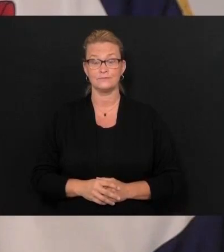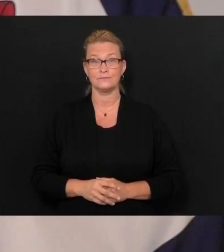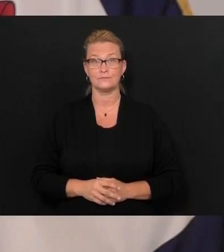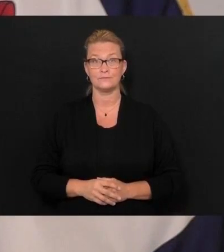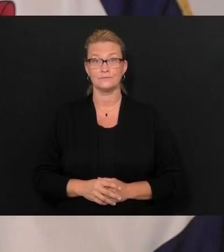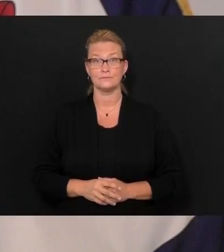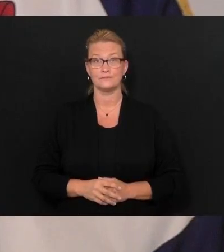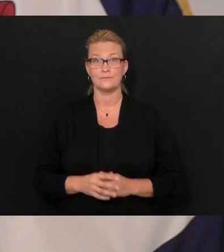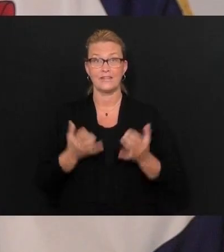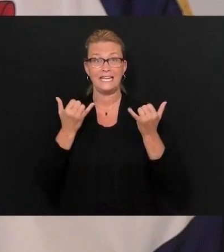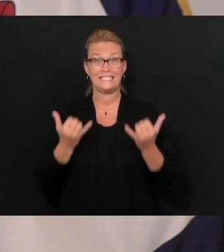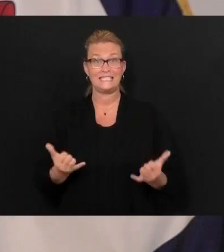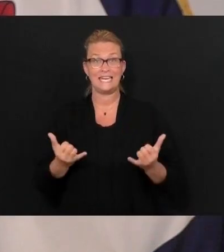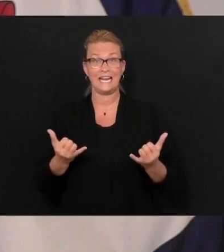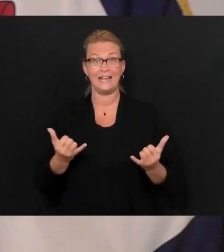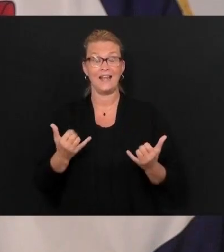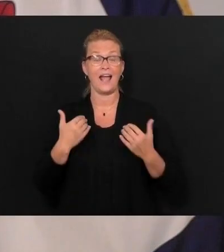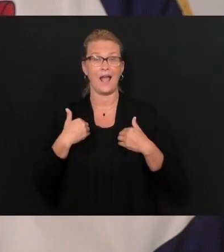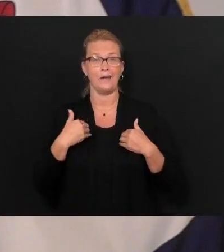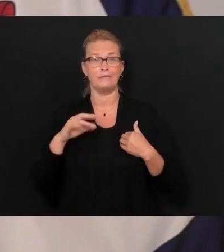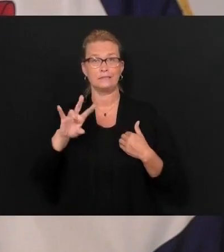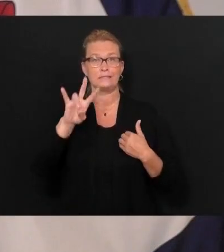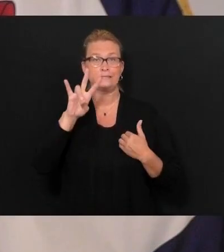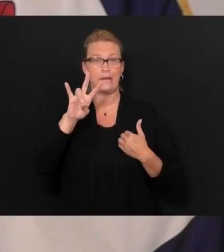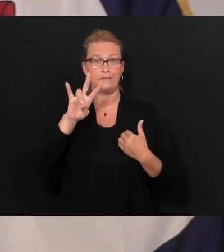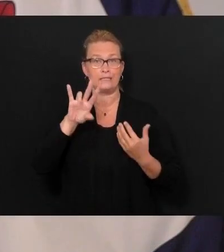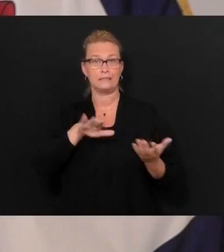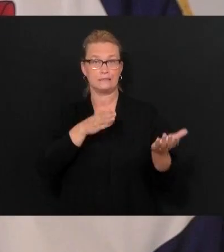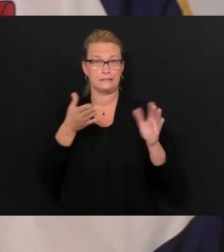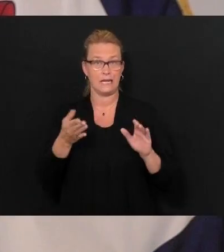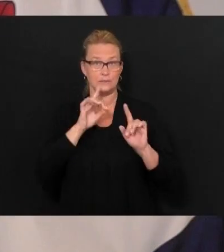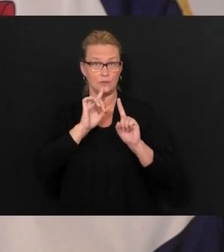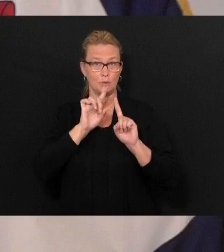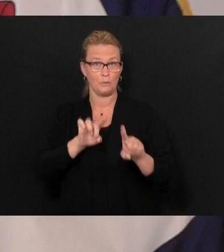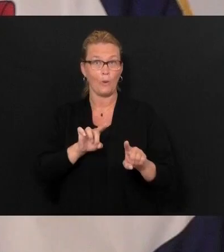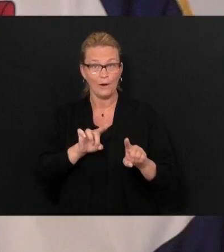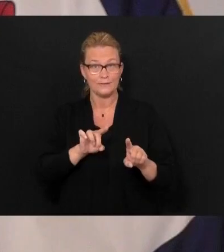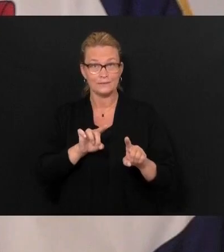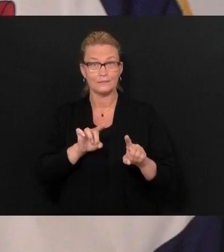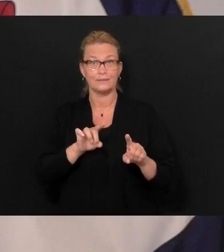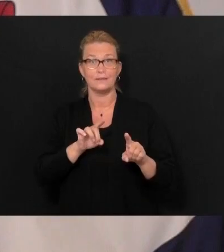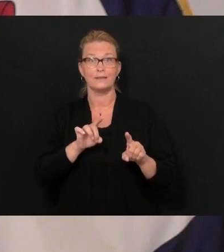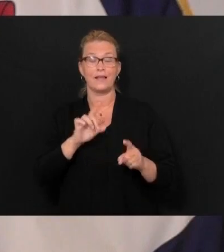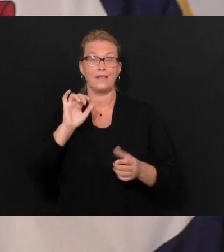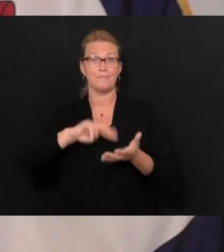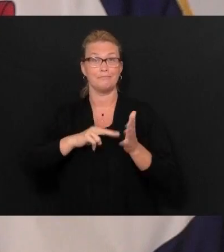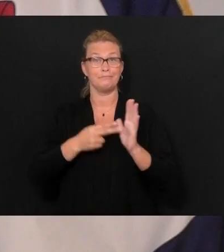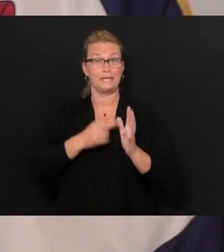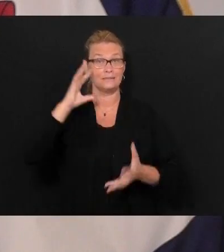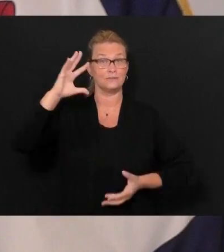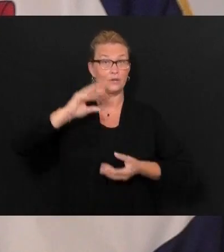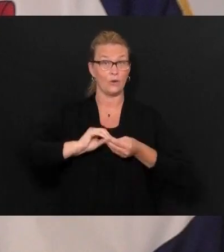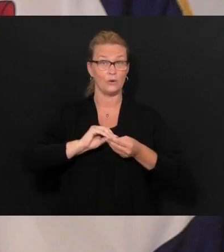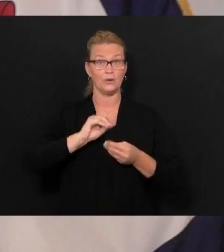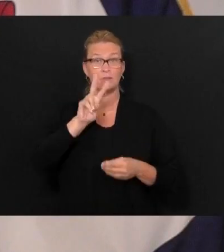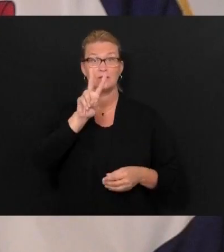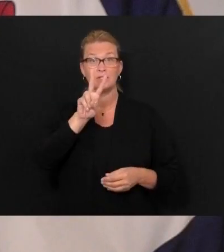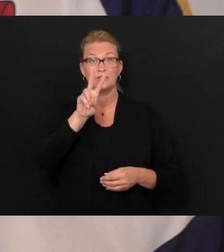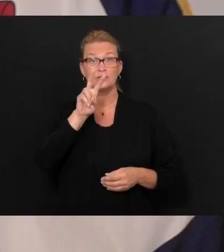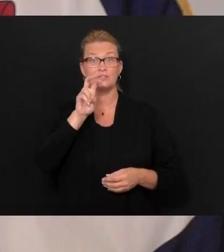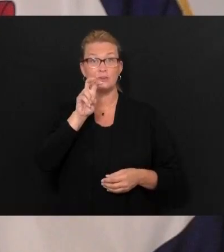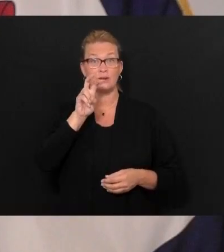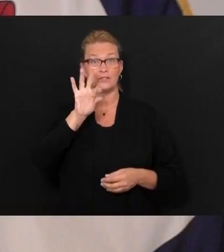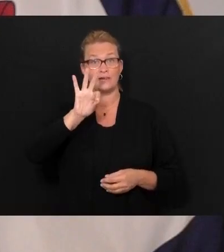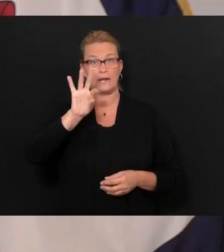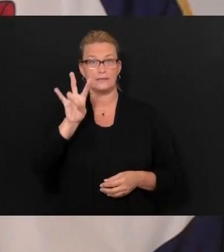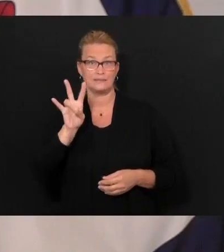Today, I've got 7 additional deaths to report to you, and as it brings our total in West Virginia to